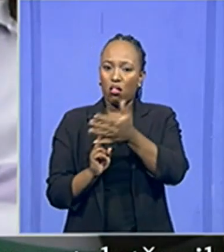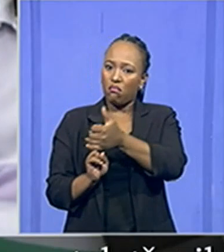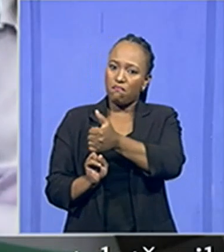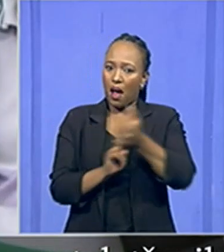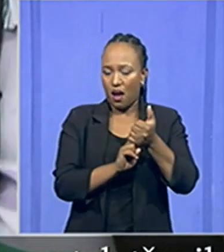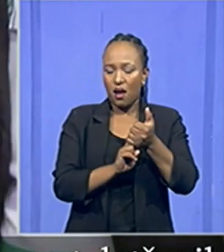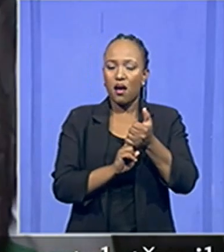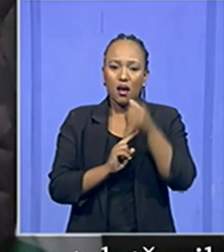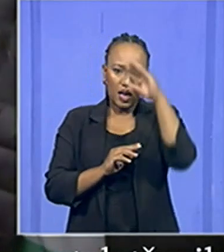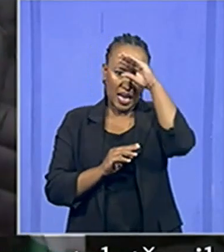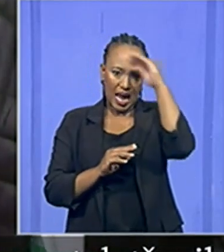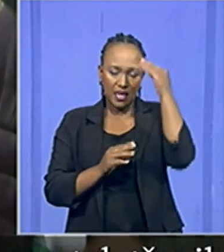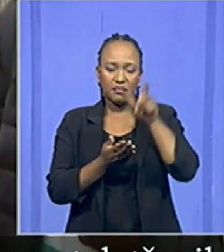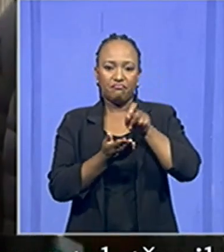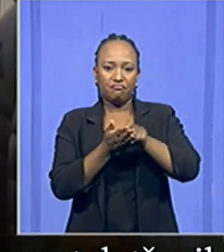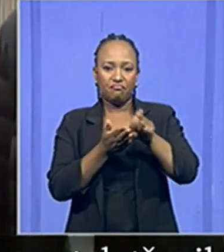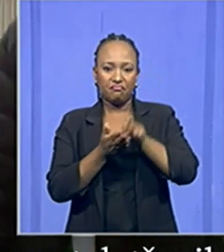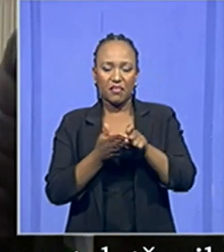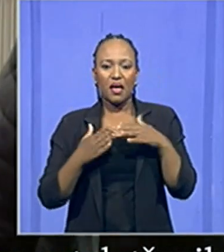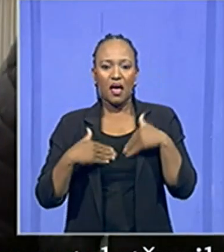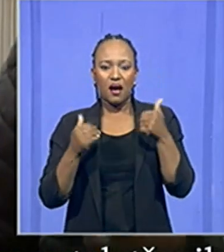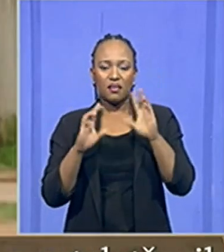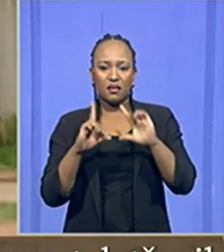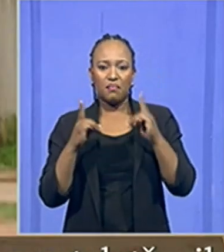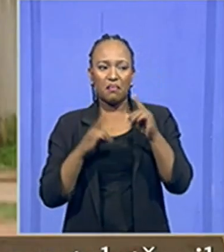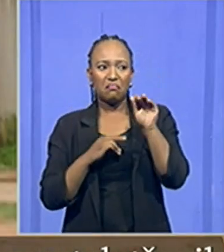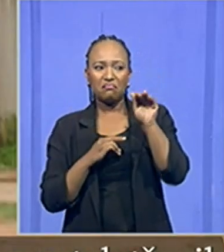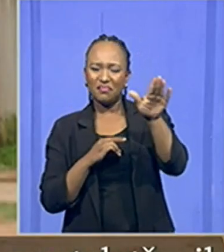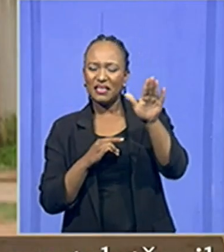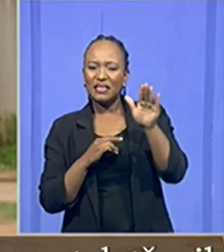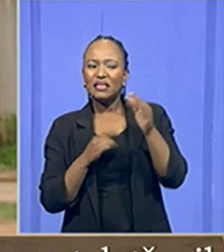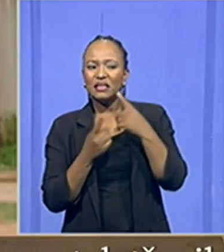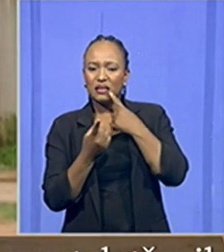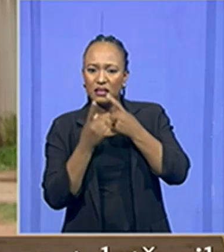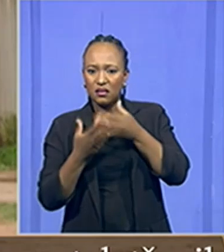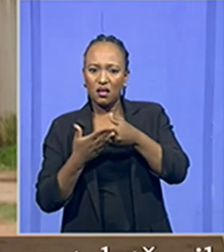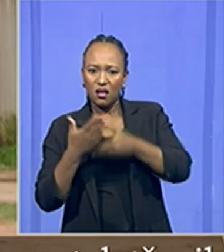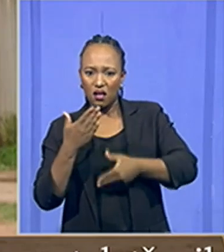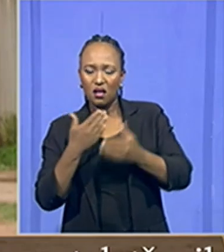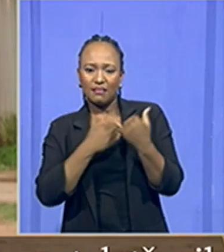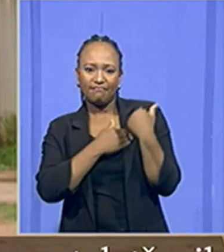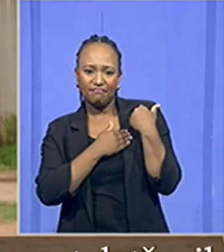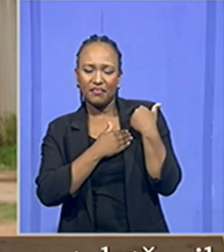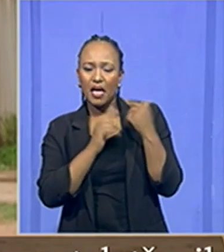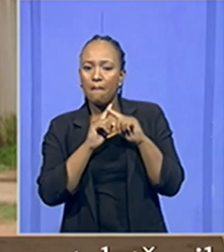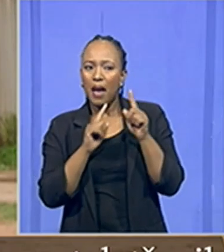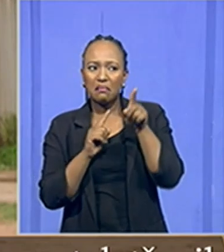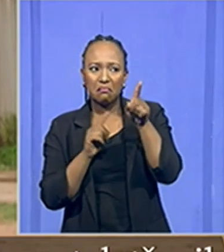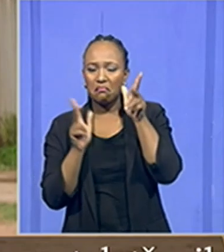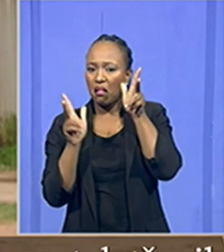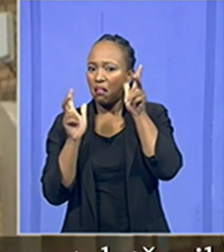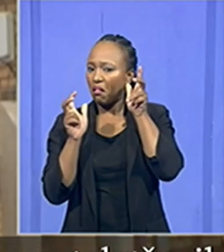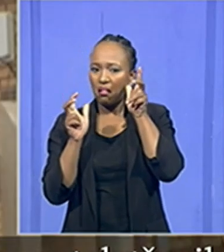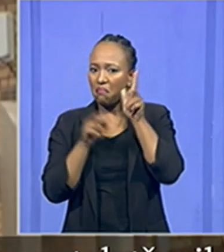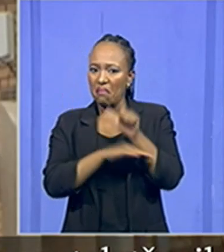ba ngwalela kgoro ya maphelo go ngongorega ka magato a tšhireletšo ka tleliniking yeo e fela dilo tša bona a senka tša sekegelwa tsebe.